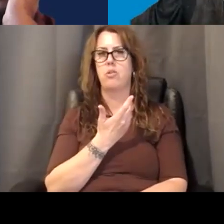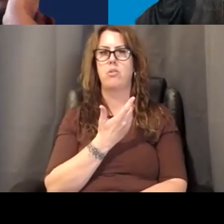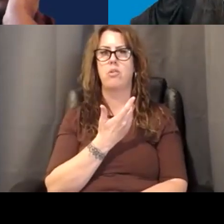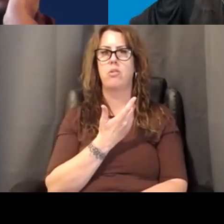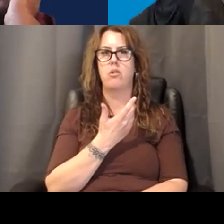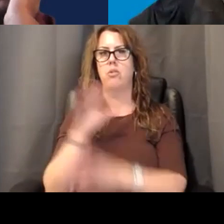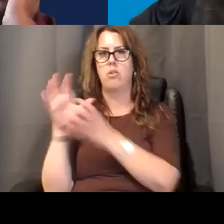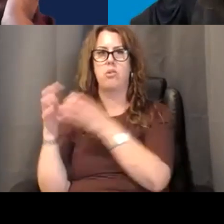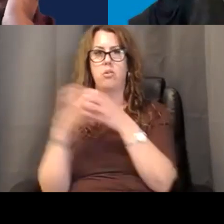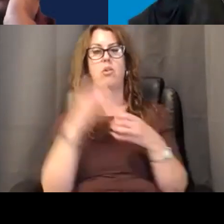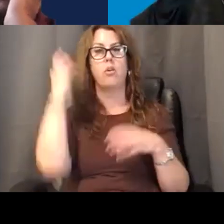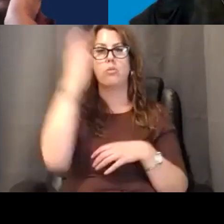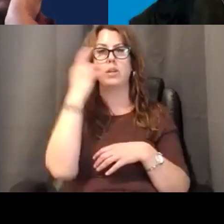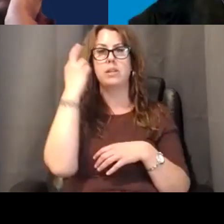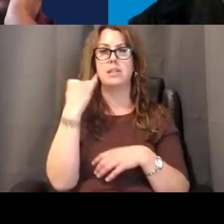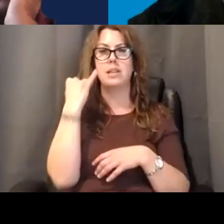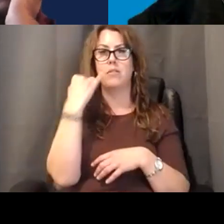if you're Black or brown, you don't deserve